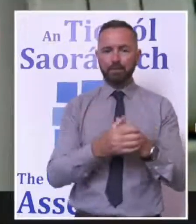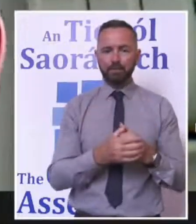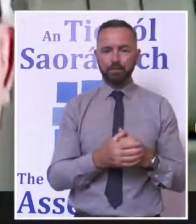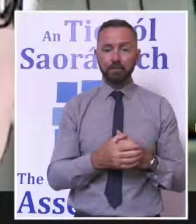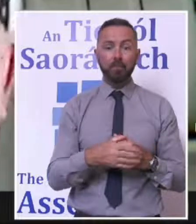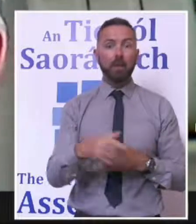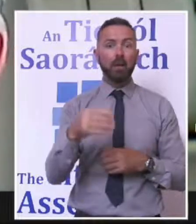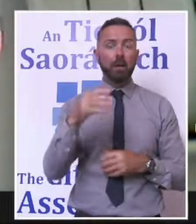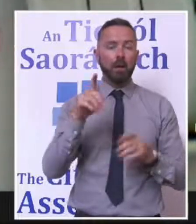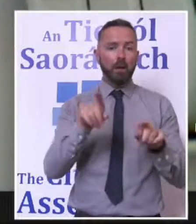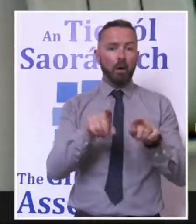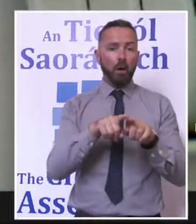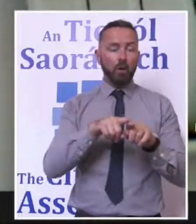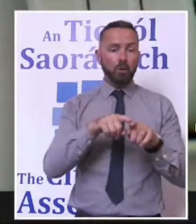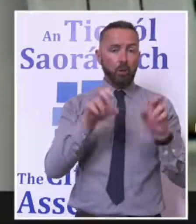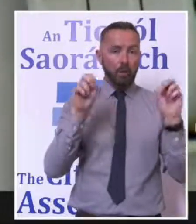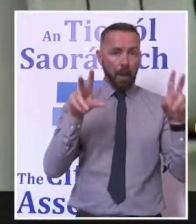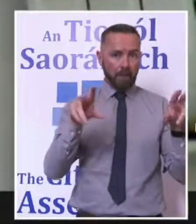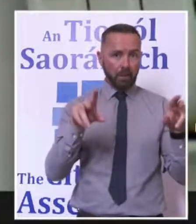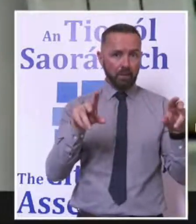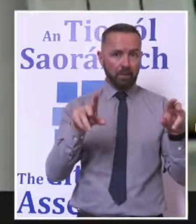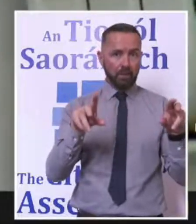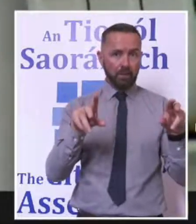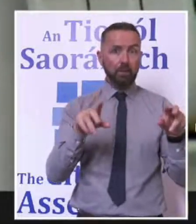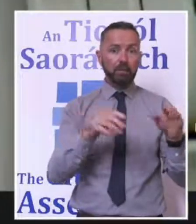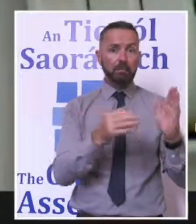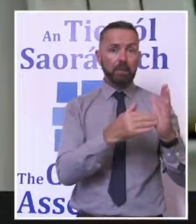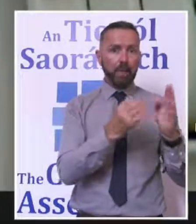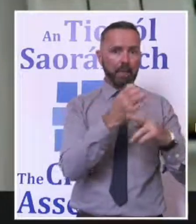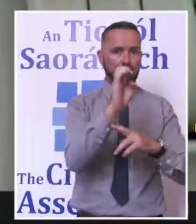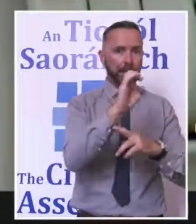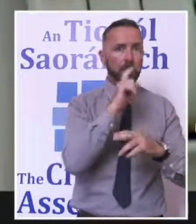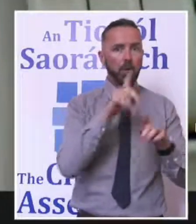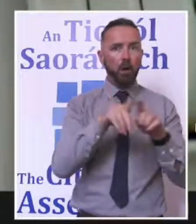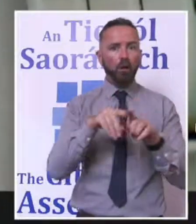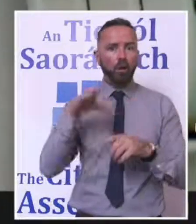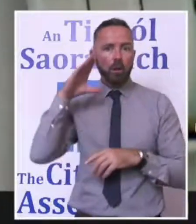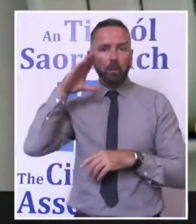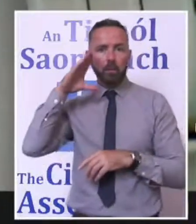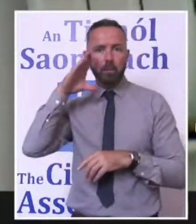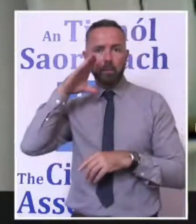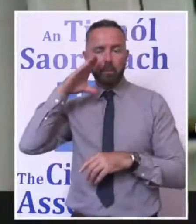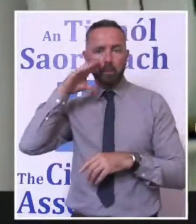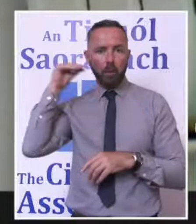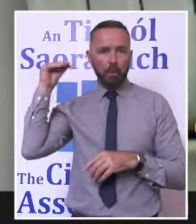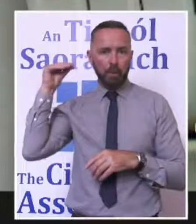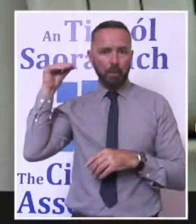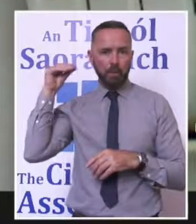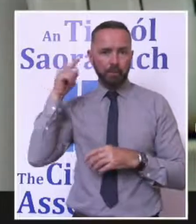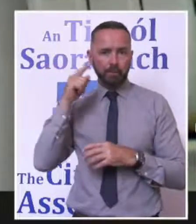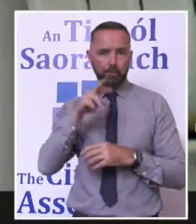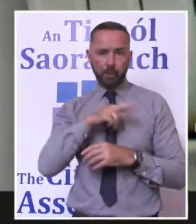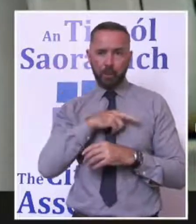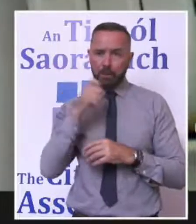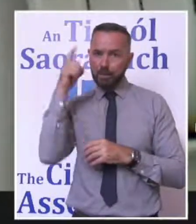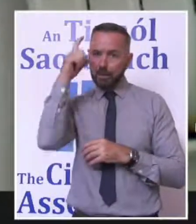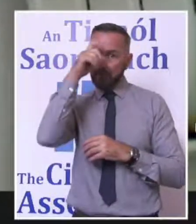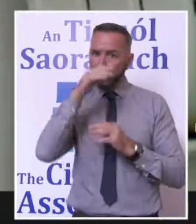because Birmingham has gone down that model as distinct from the Manchester model. And it has been a very